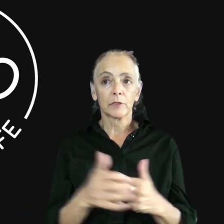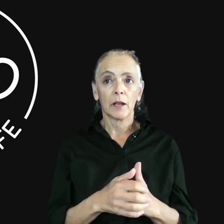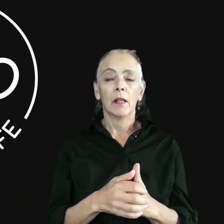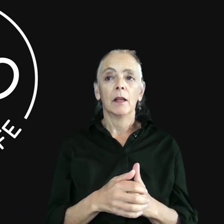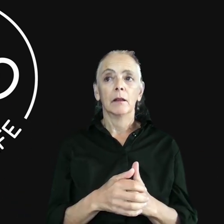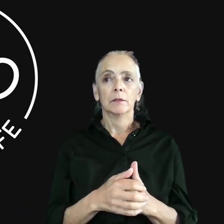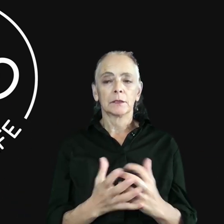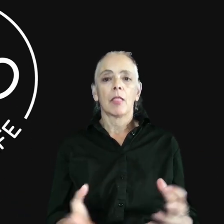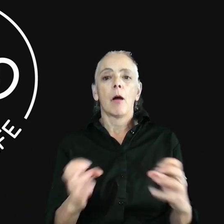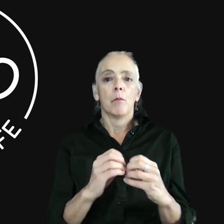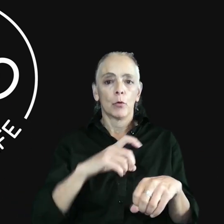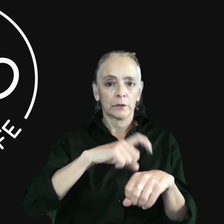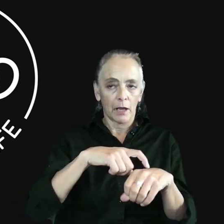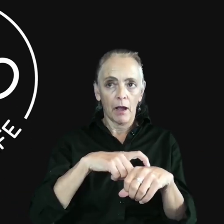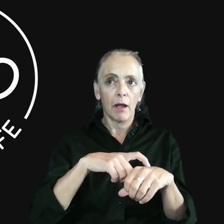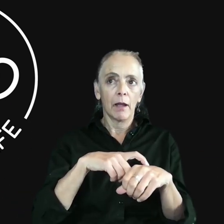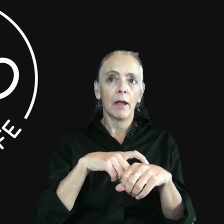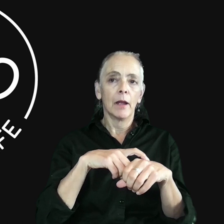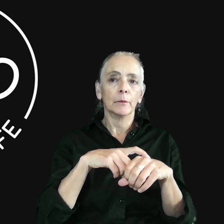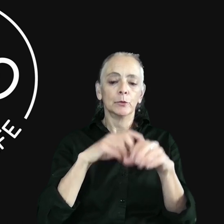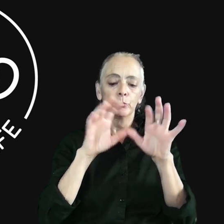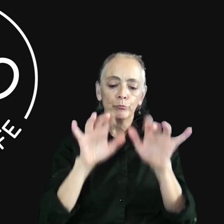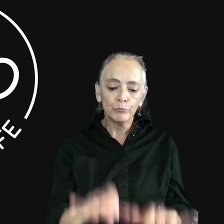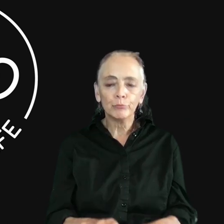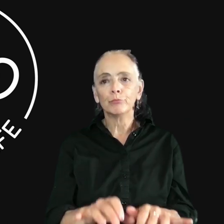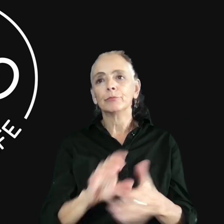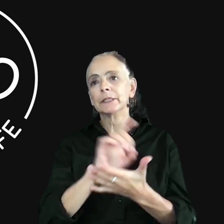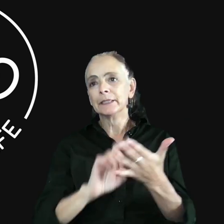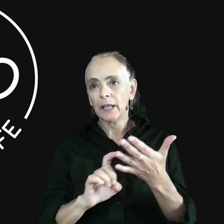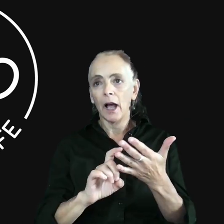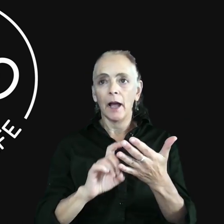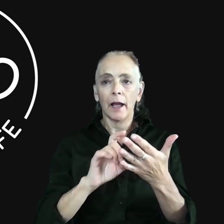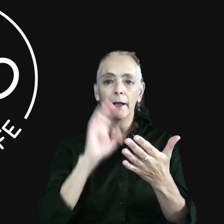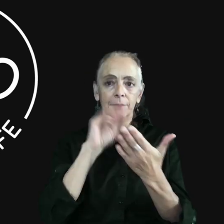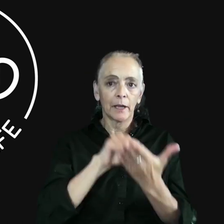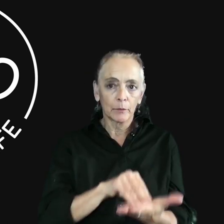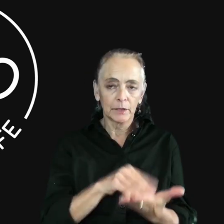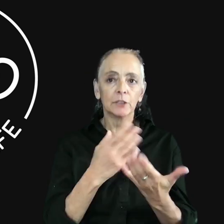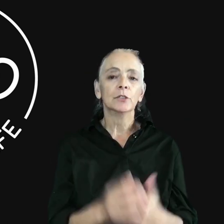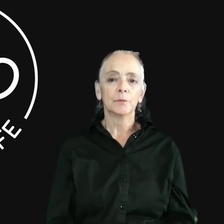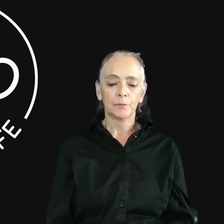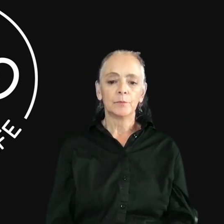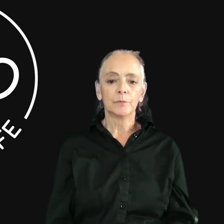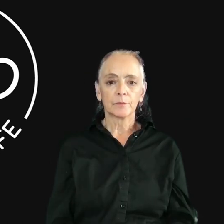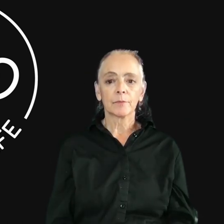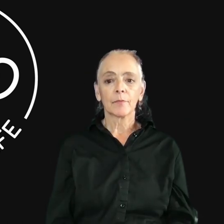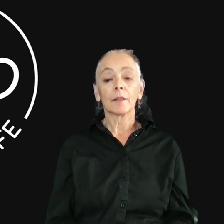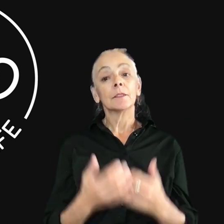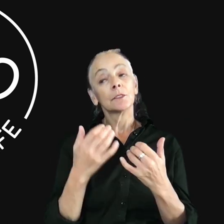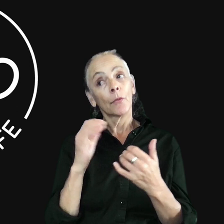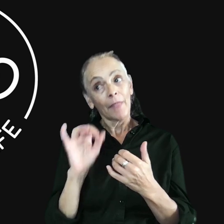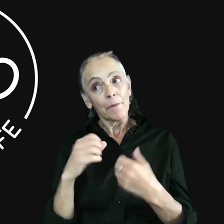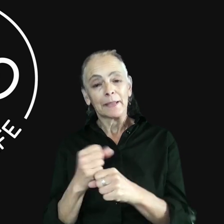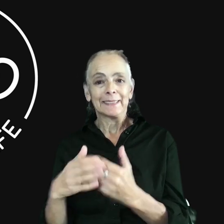more kind of time is being put into design documentation and so it's been it's been easier for them